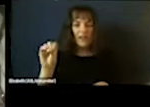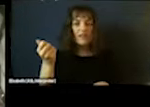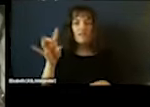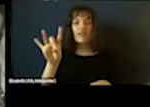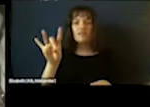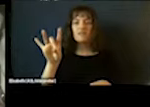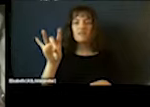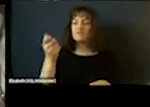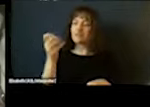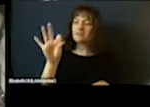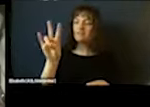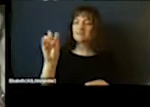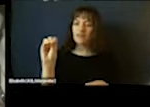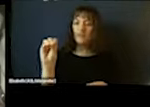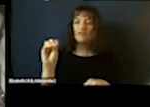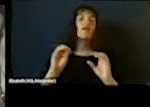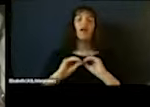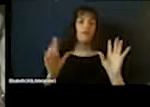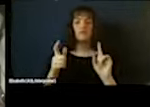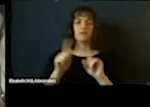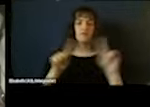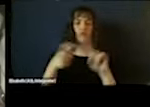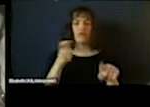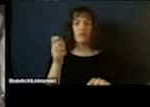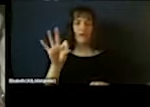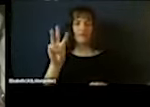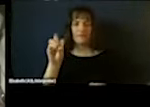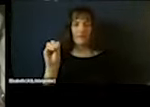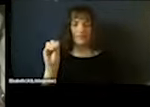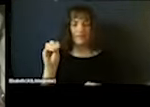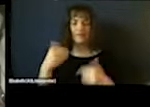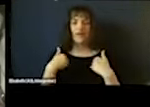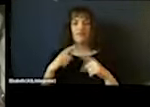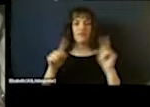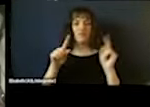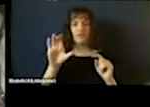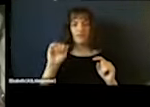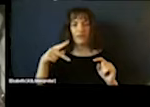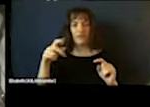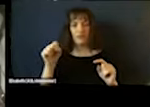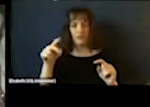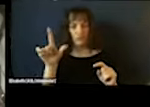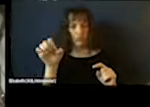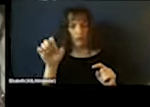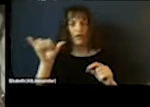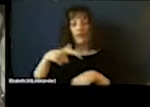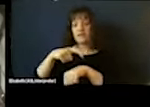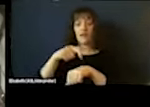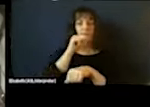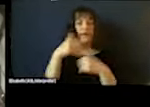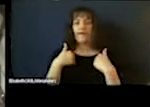the 1960 Yuri Gagarin's launch because we have a different capsule. And at the time, we don't have a good computer. And